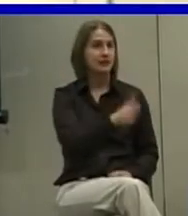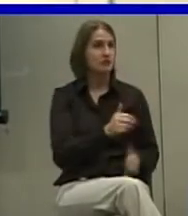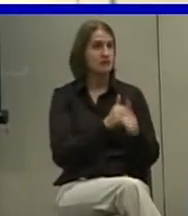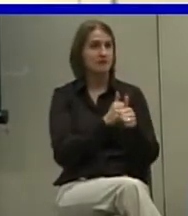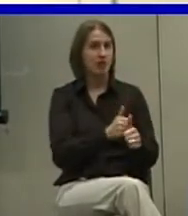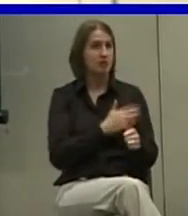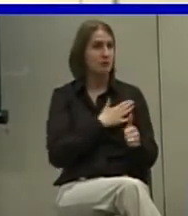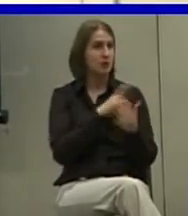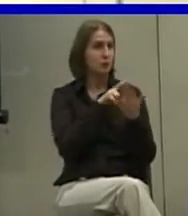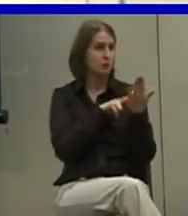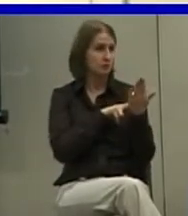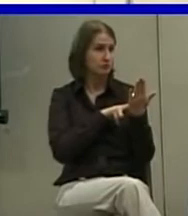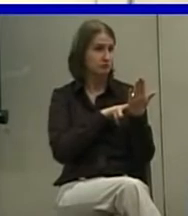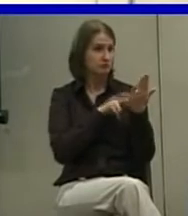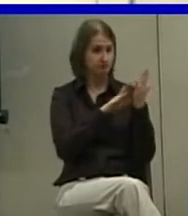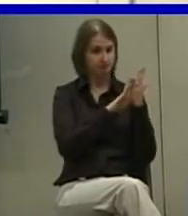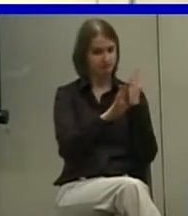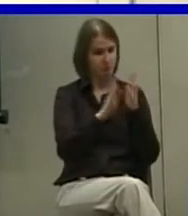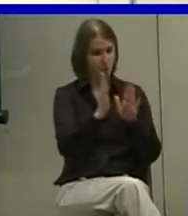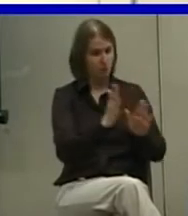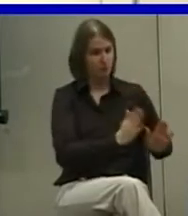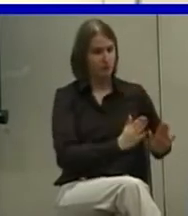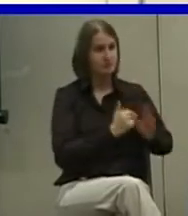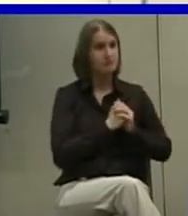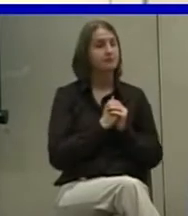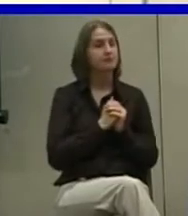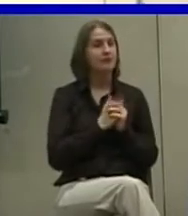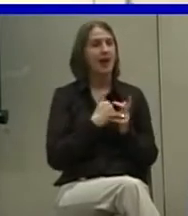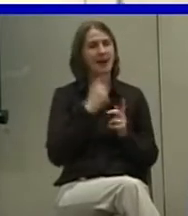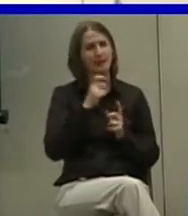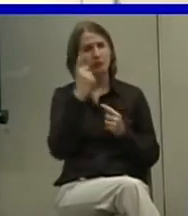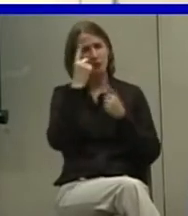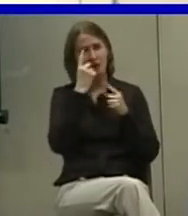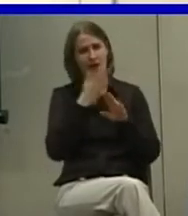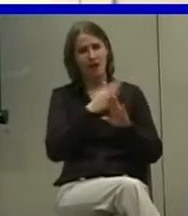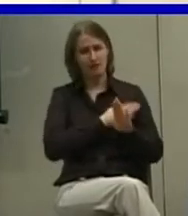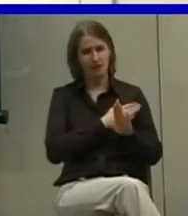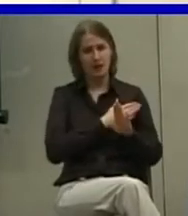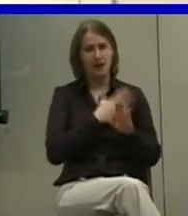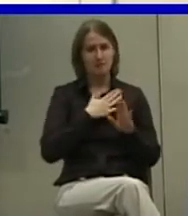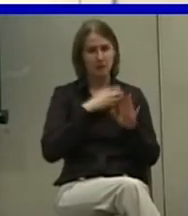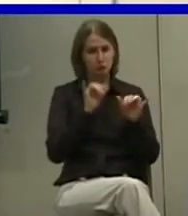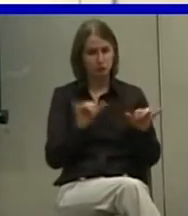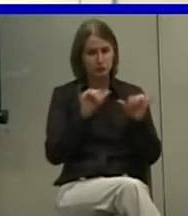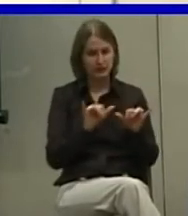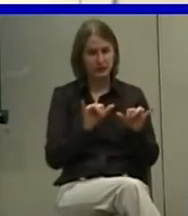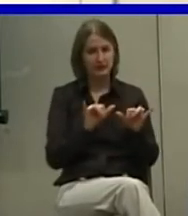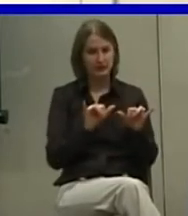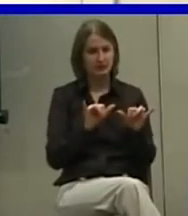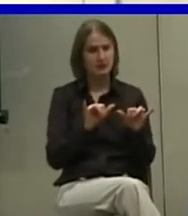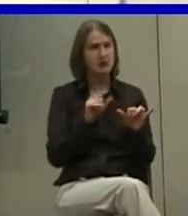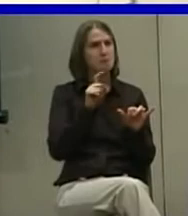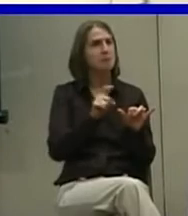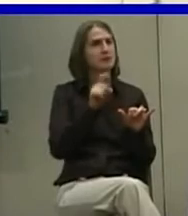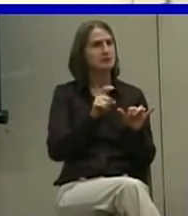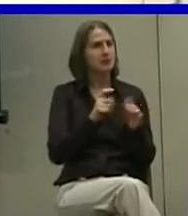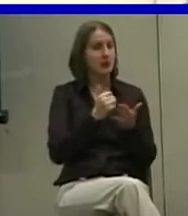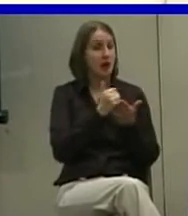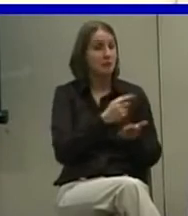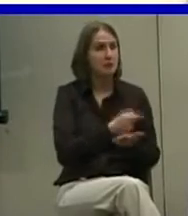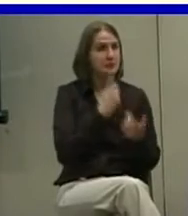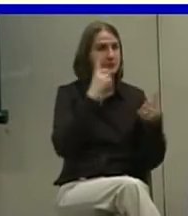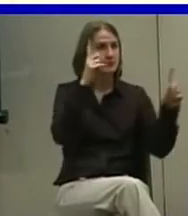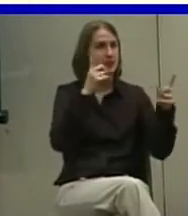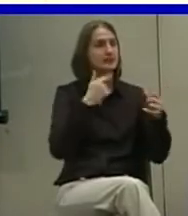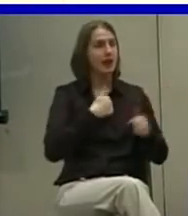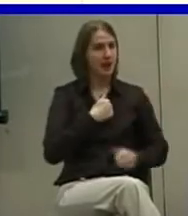my rule. So I have to think out ahead of time. What does my routine have to be to get them to be successful so that I